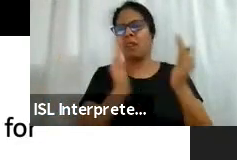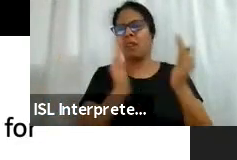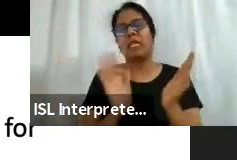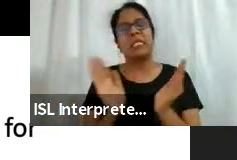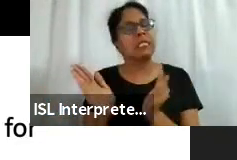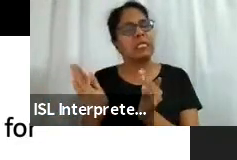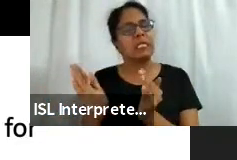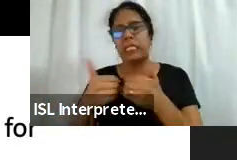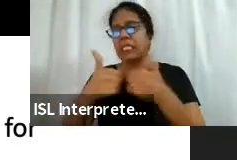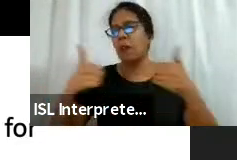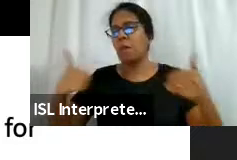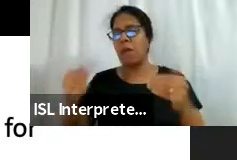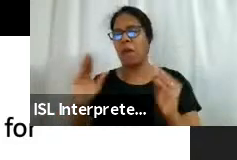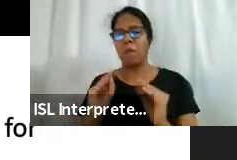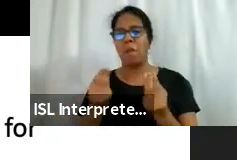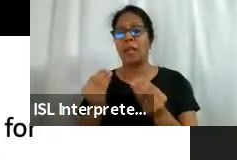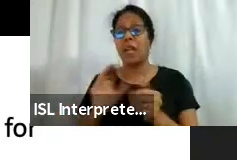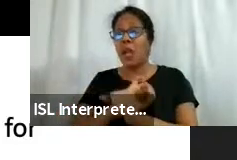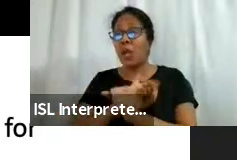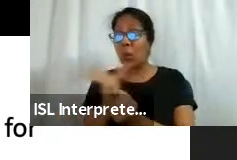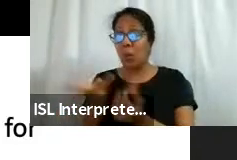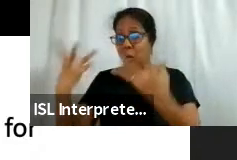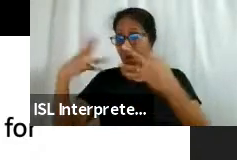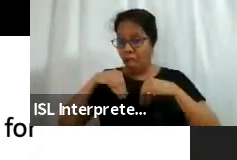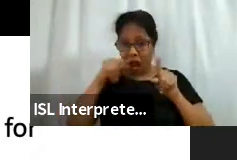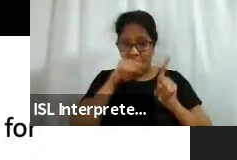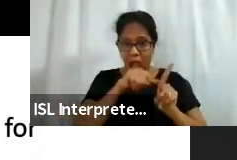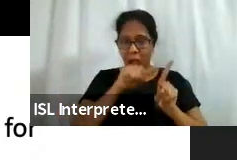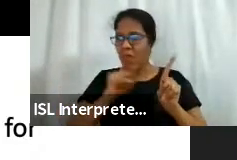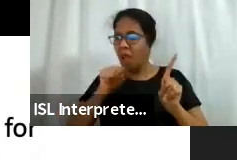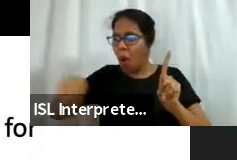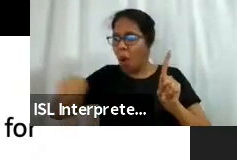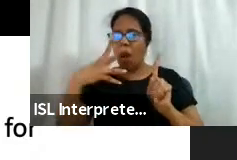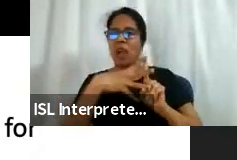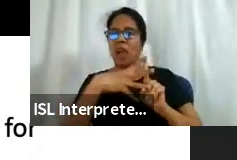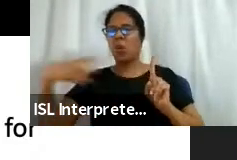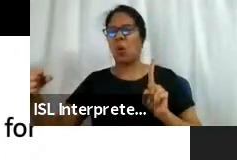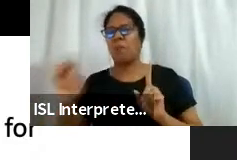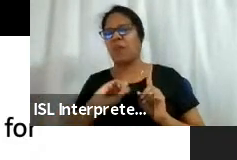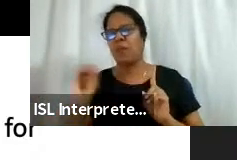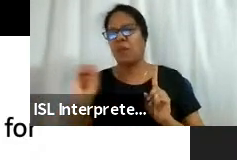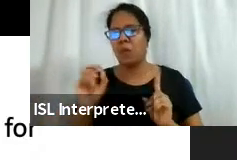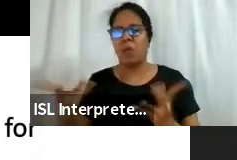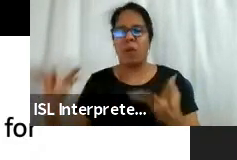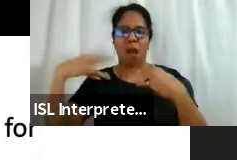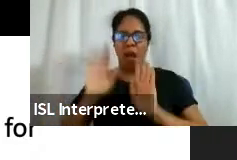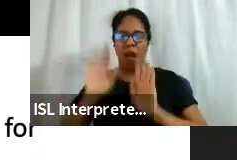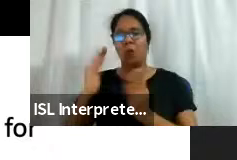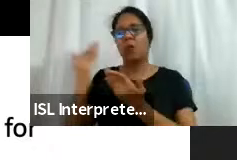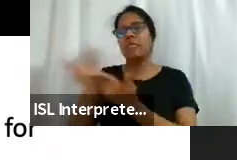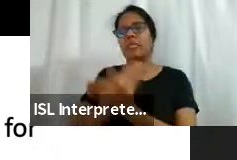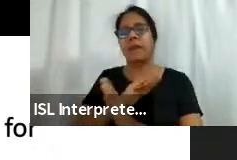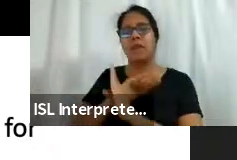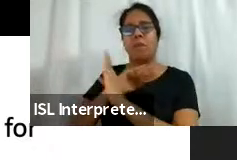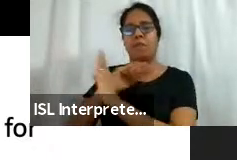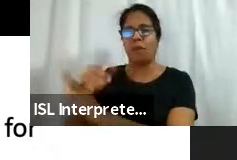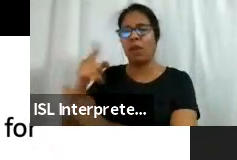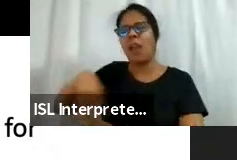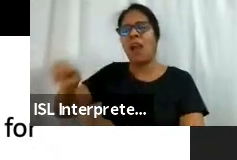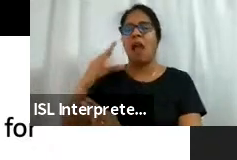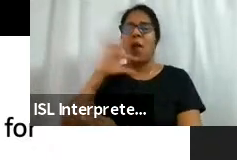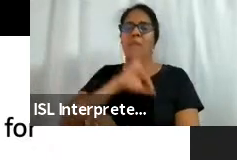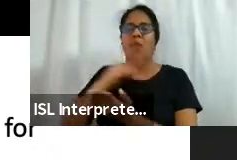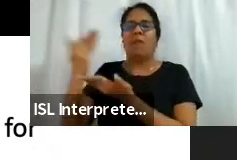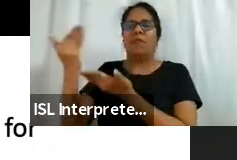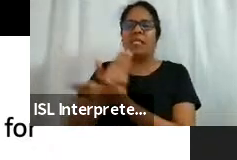of a COVID patient is not a threat to them. It is for their health, for their benefit, that we do not want them in the same